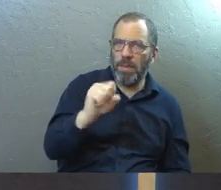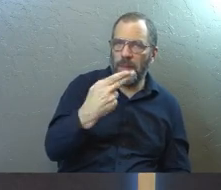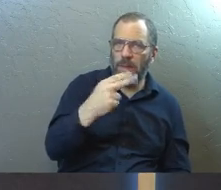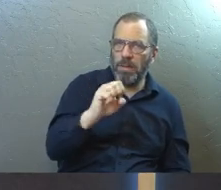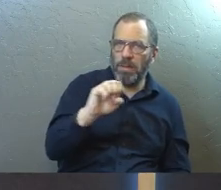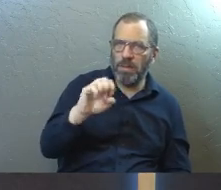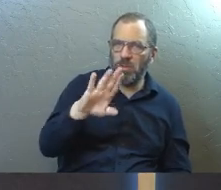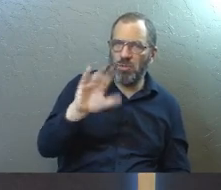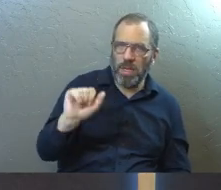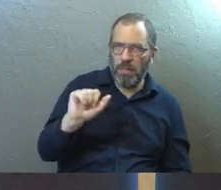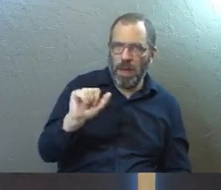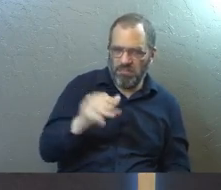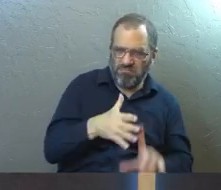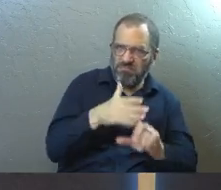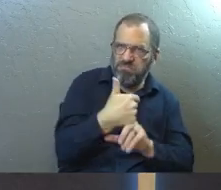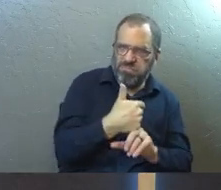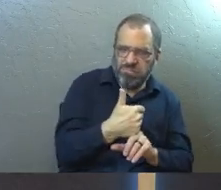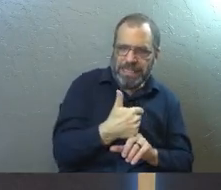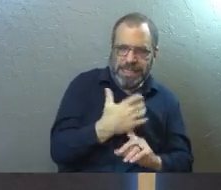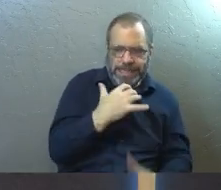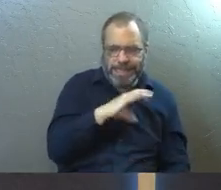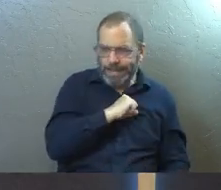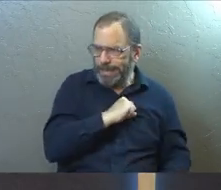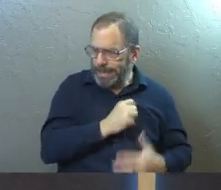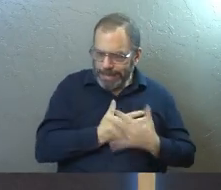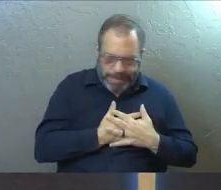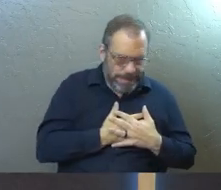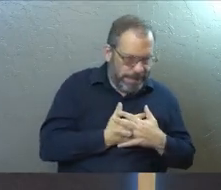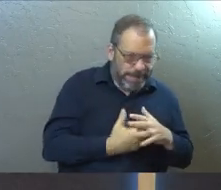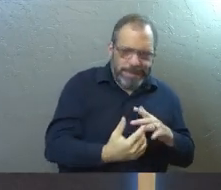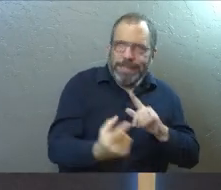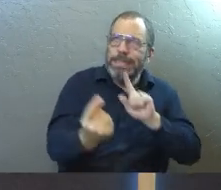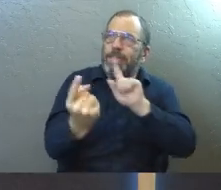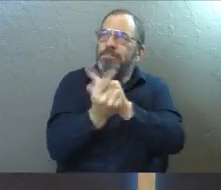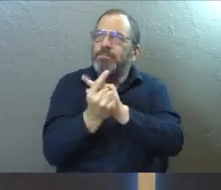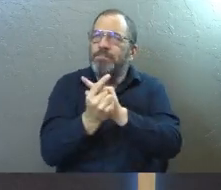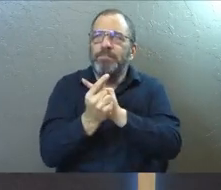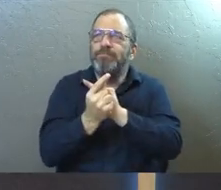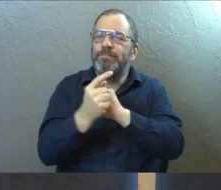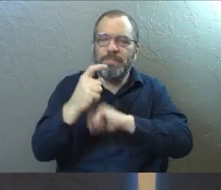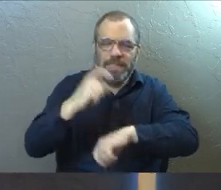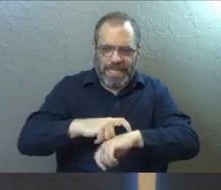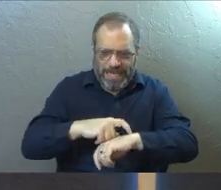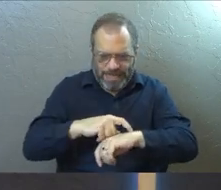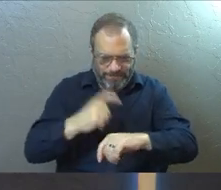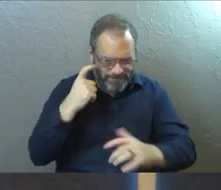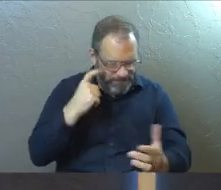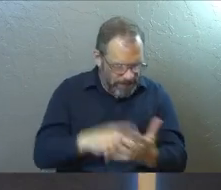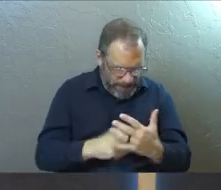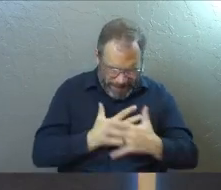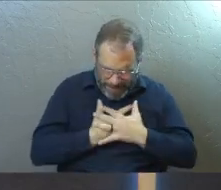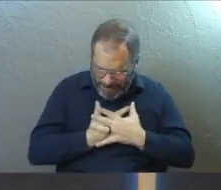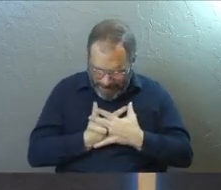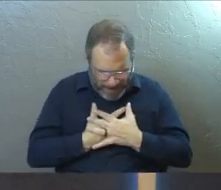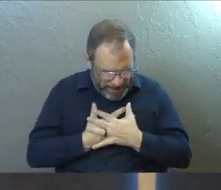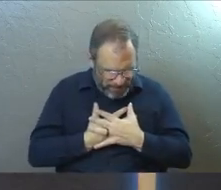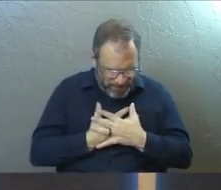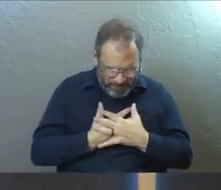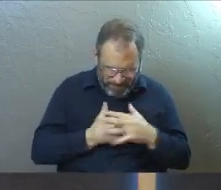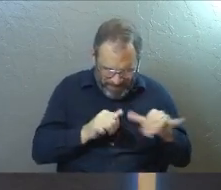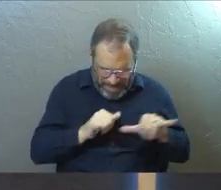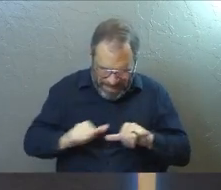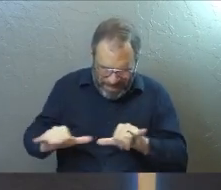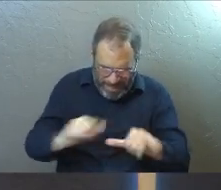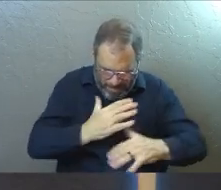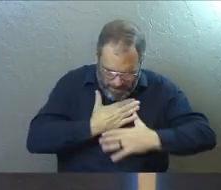situation. And he's just kind of distraught over his choices, and he's upset, and he's going to God. And he has this moment where he recognizes that the